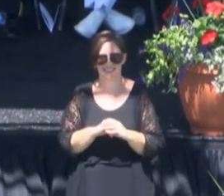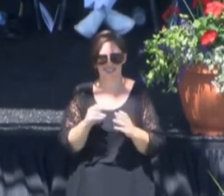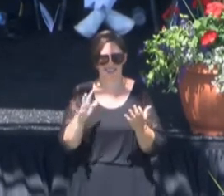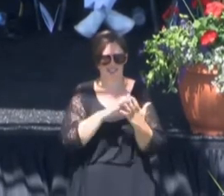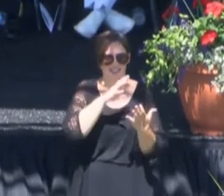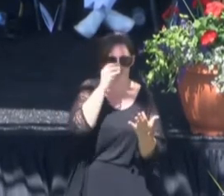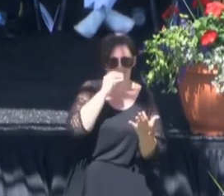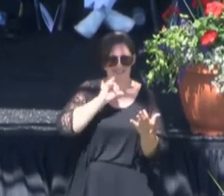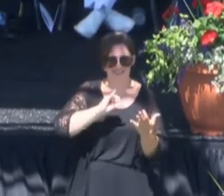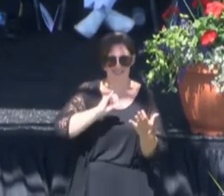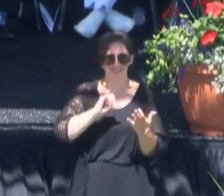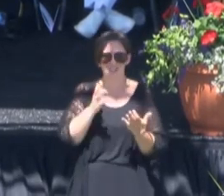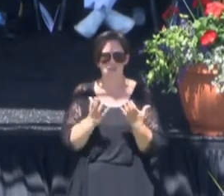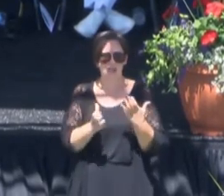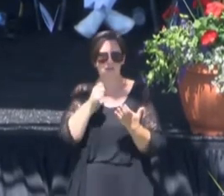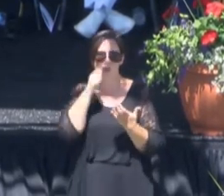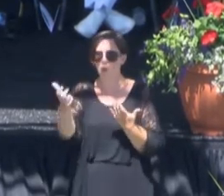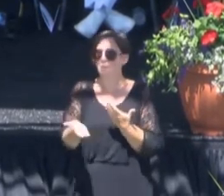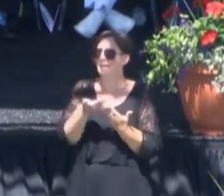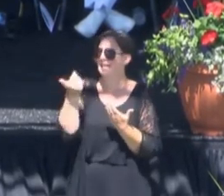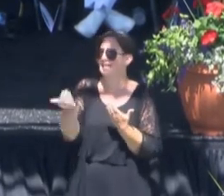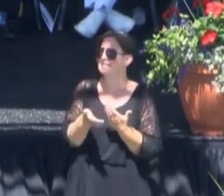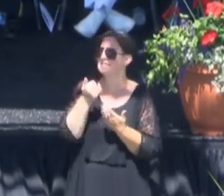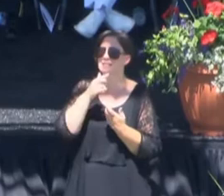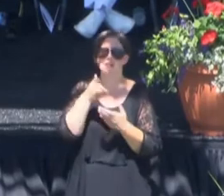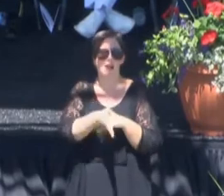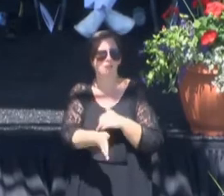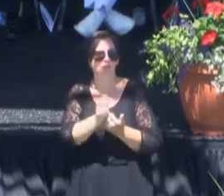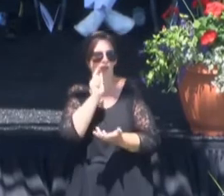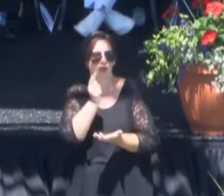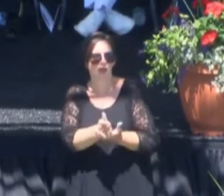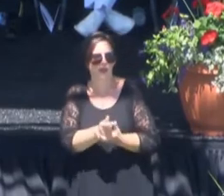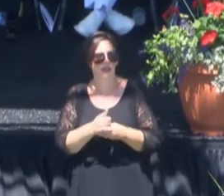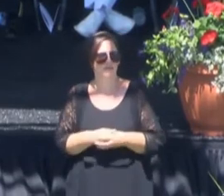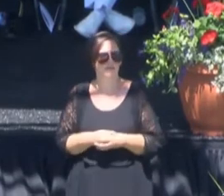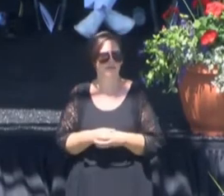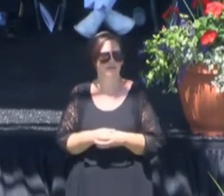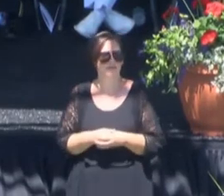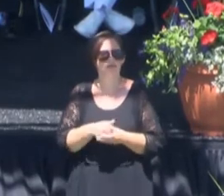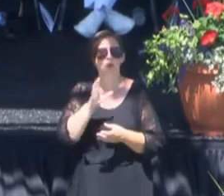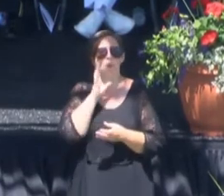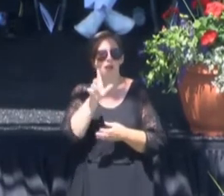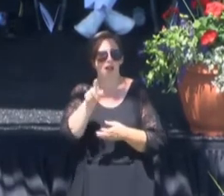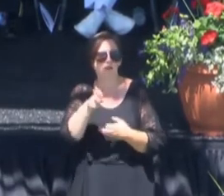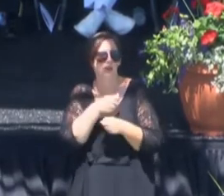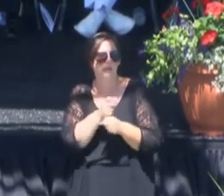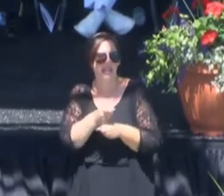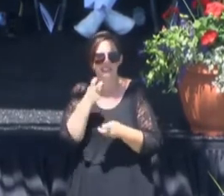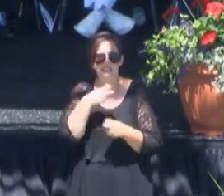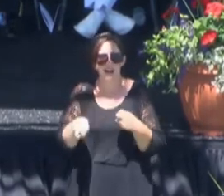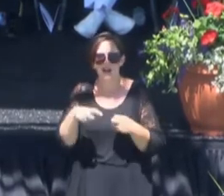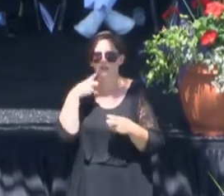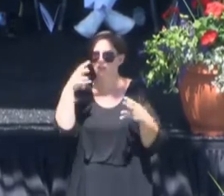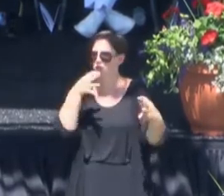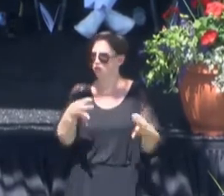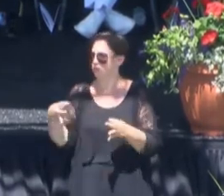life may not be as easy as expected once you graduate. Some tough decisions will be made by all of